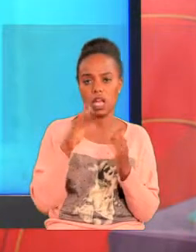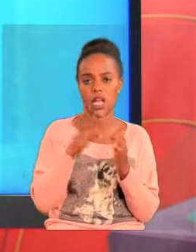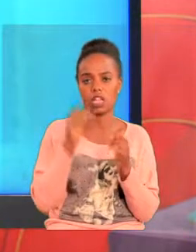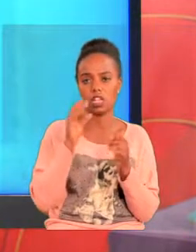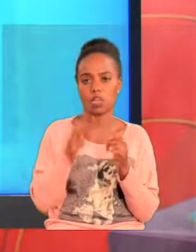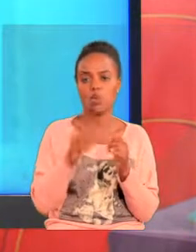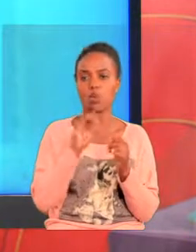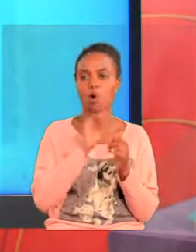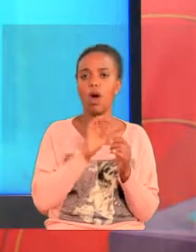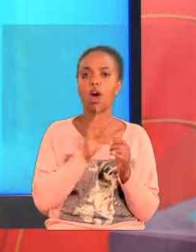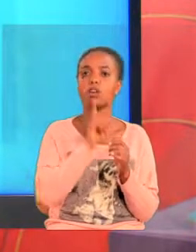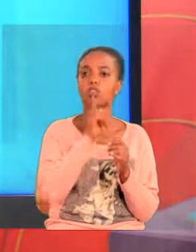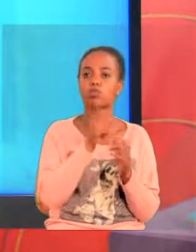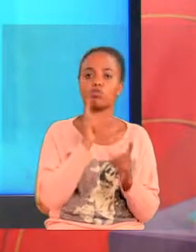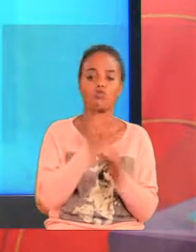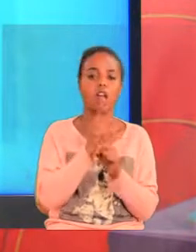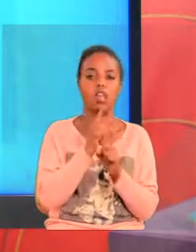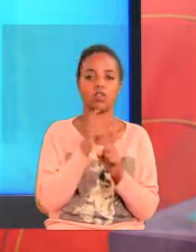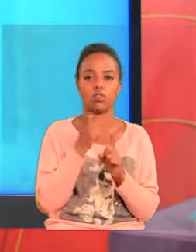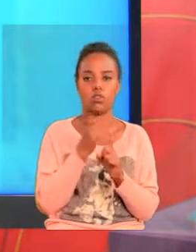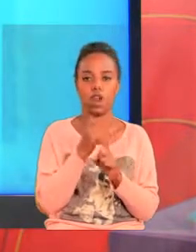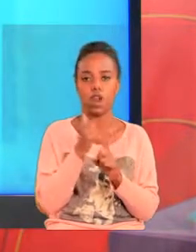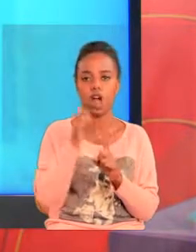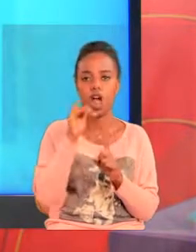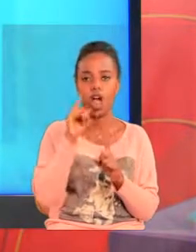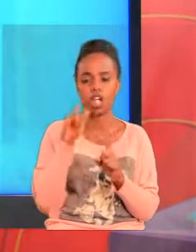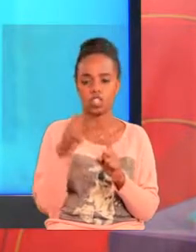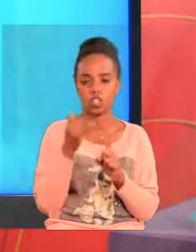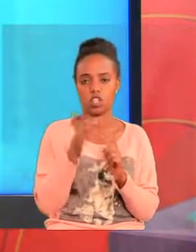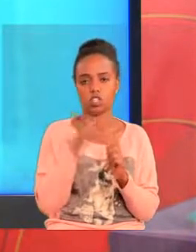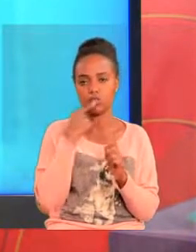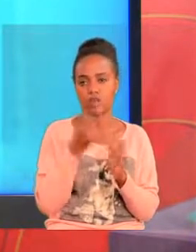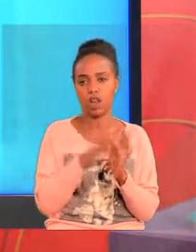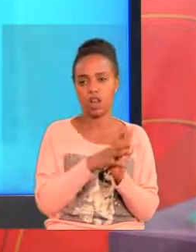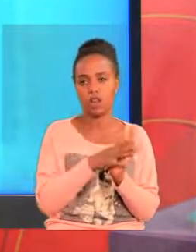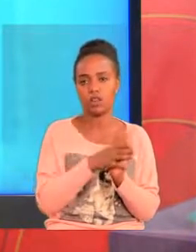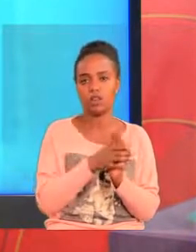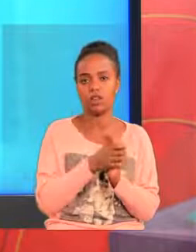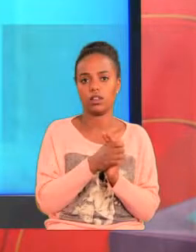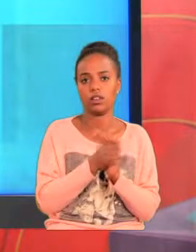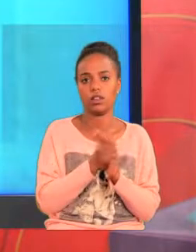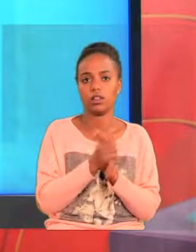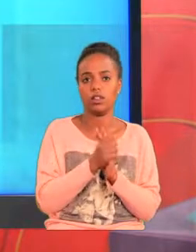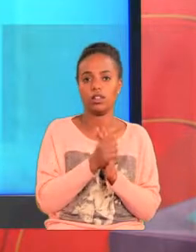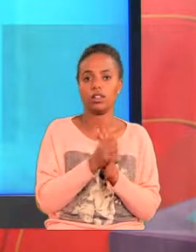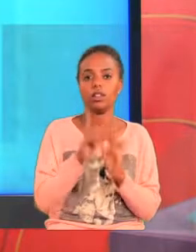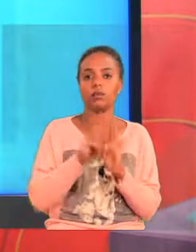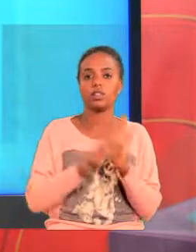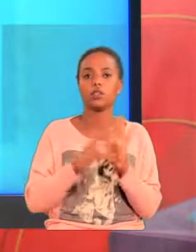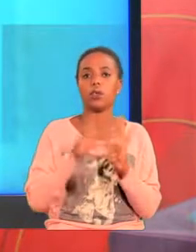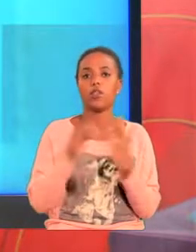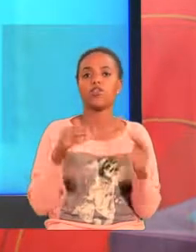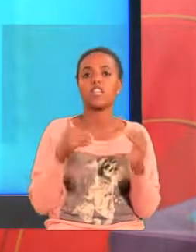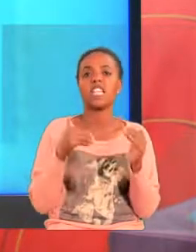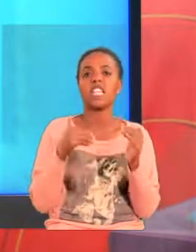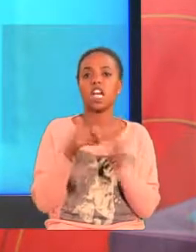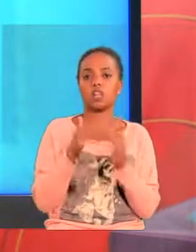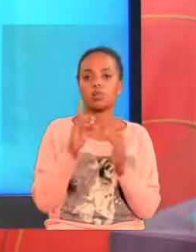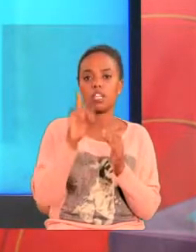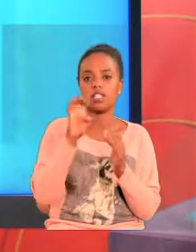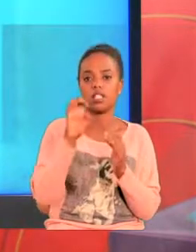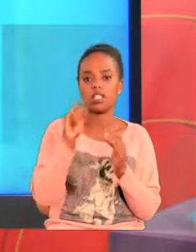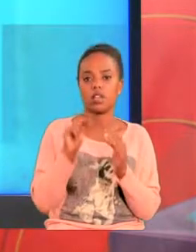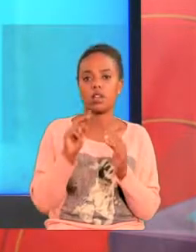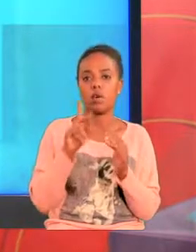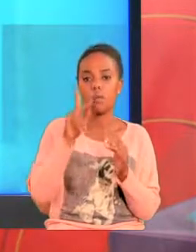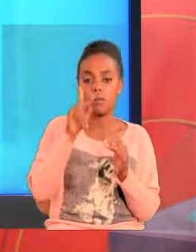this principle of adjunction. Now here, principle of detachment. Say here, if P